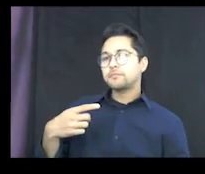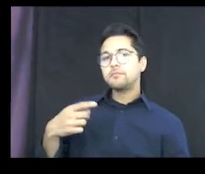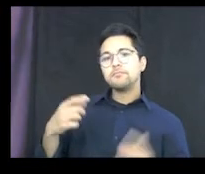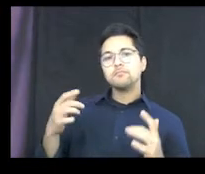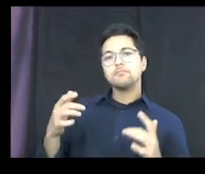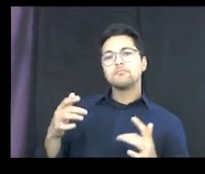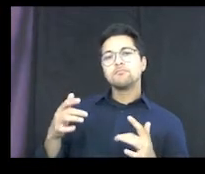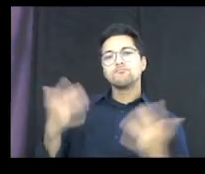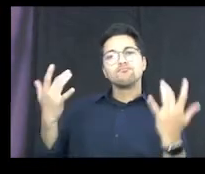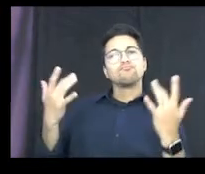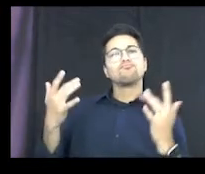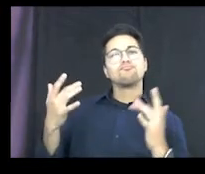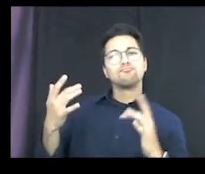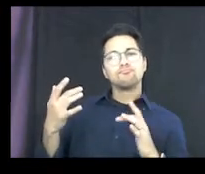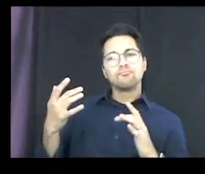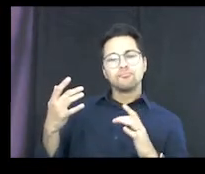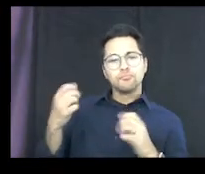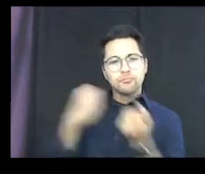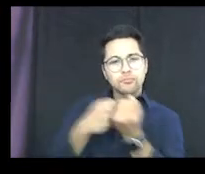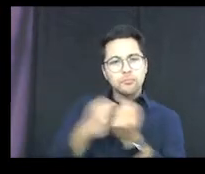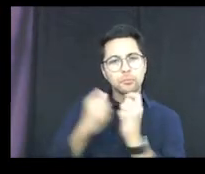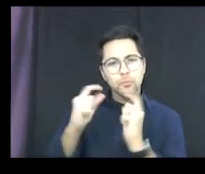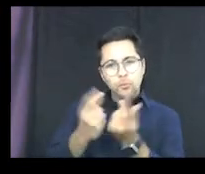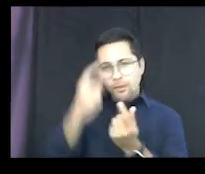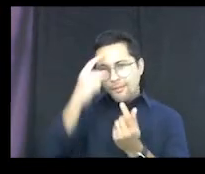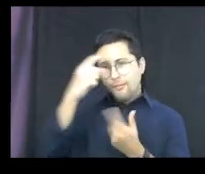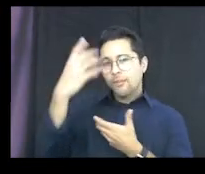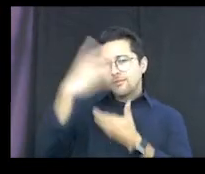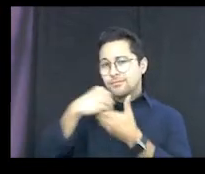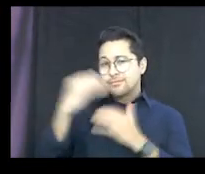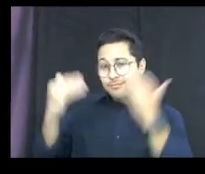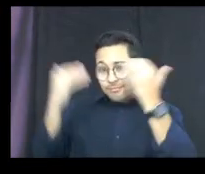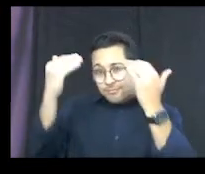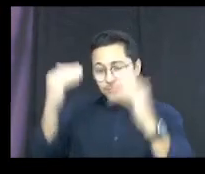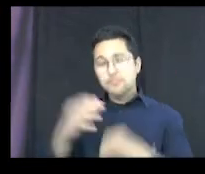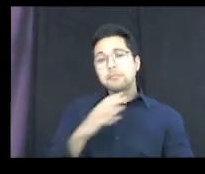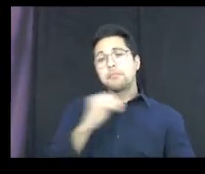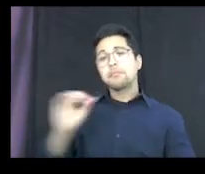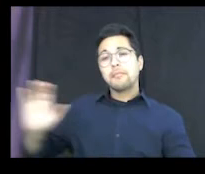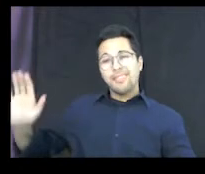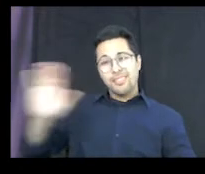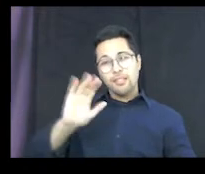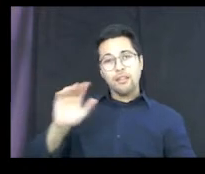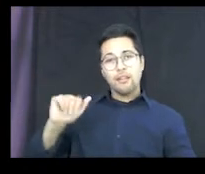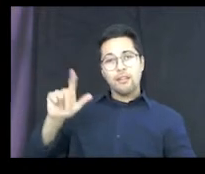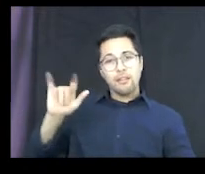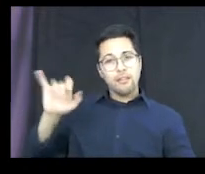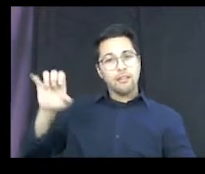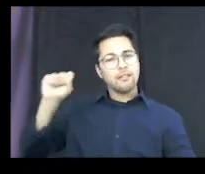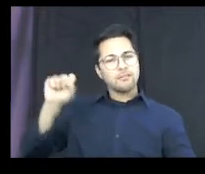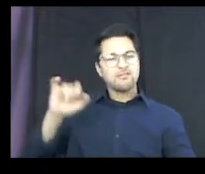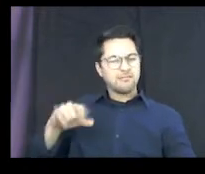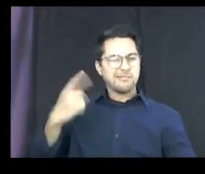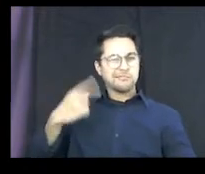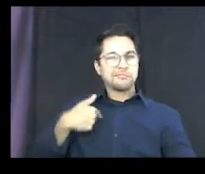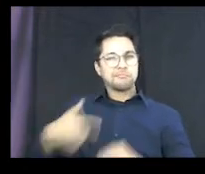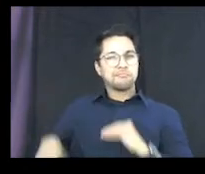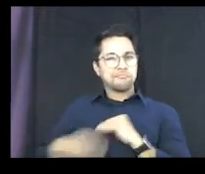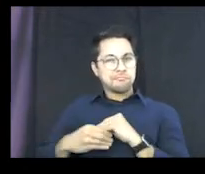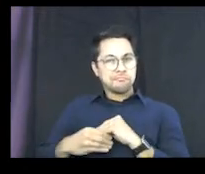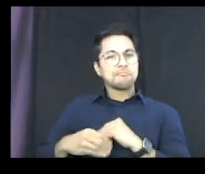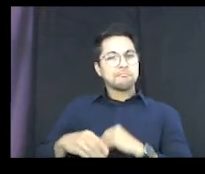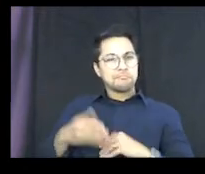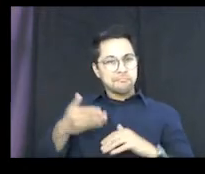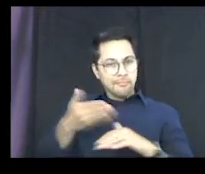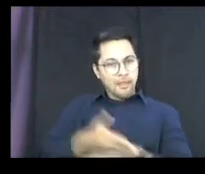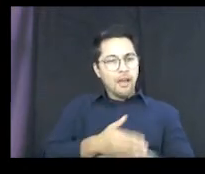group for autistic adults and their allies. That's something that we added in after it started,